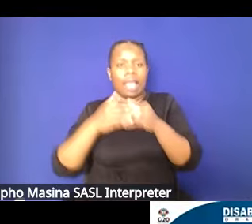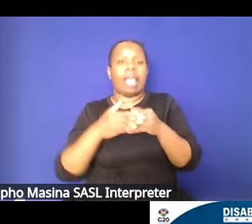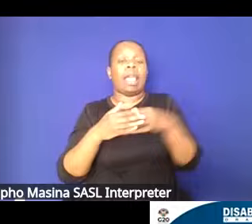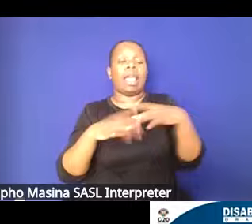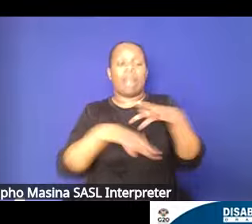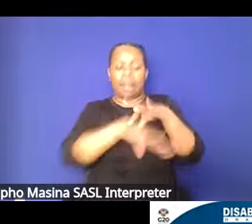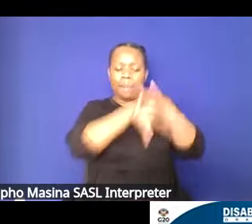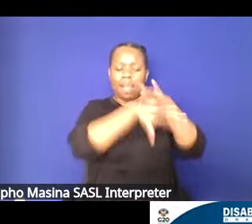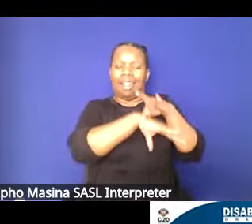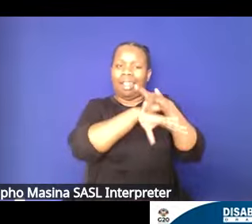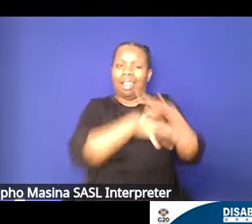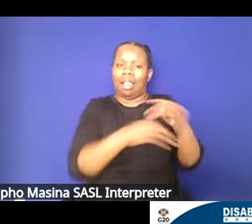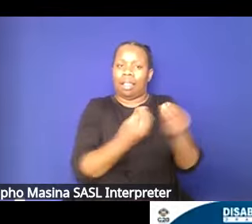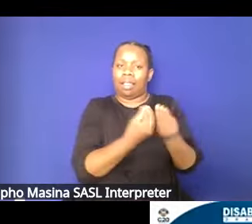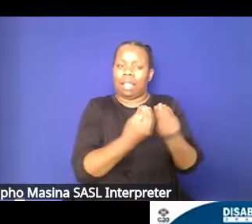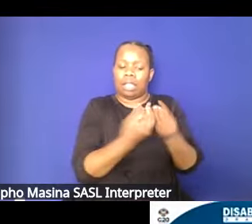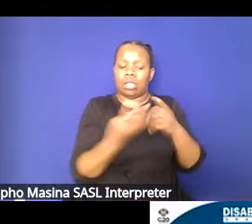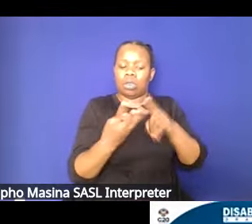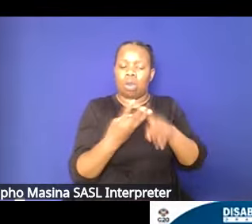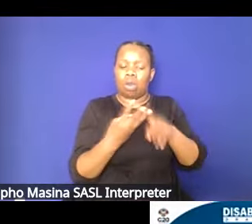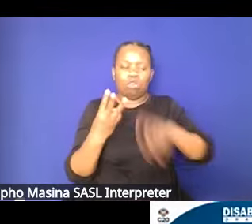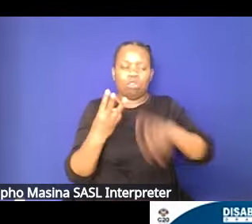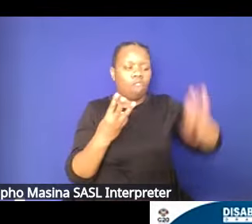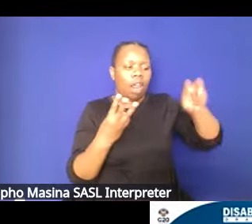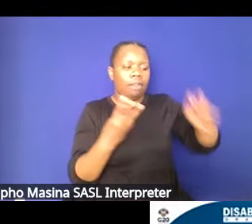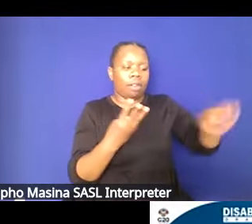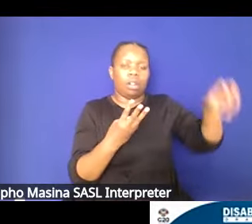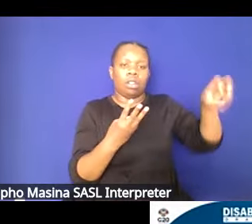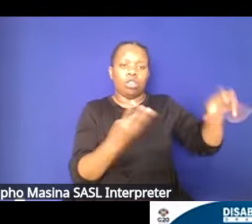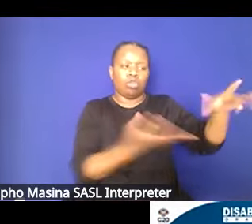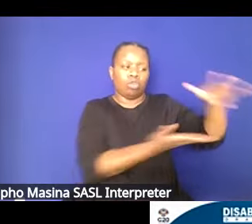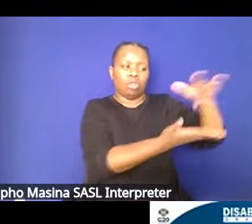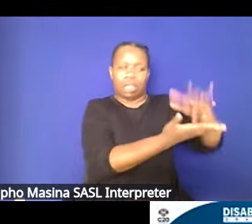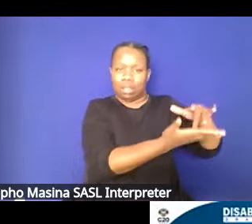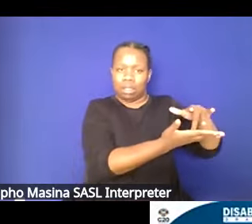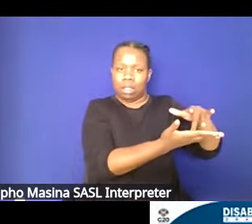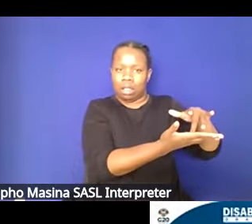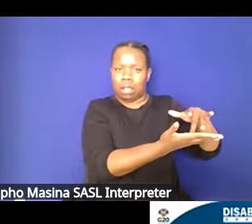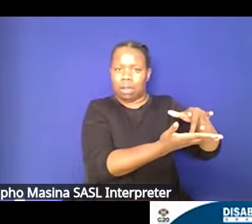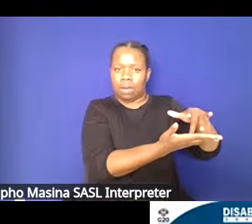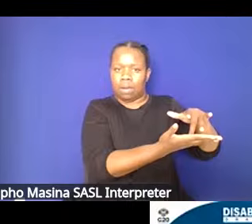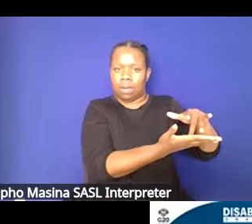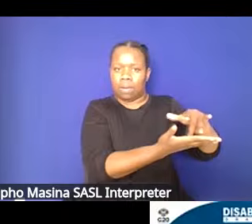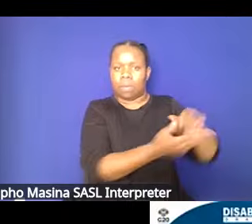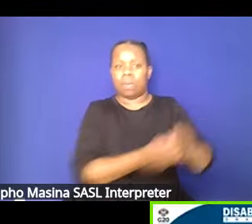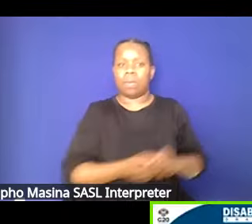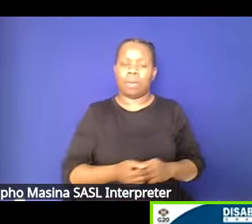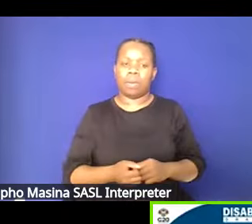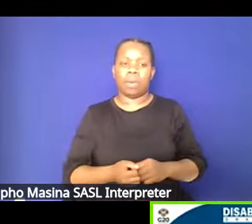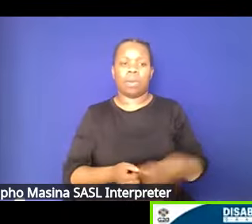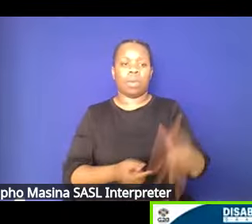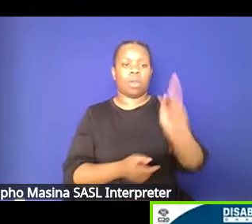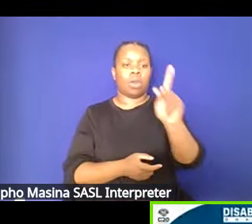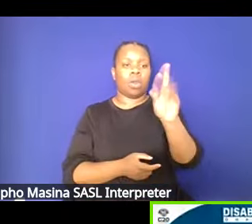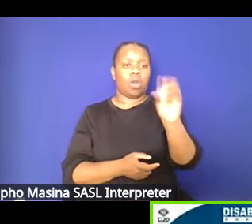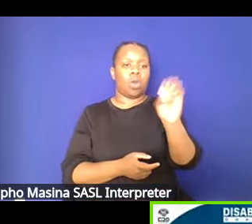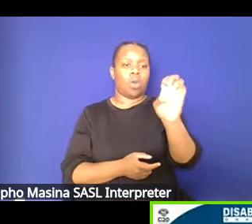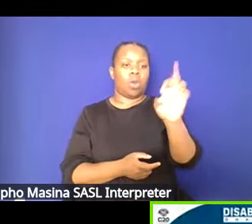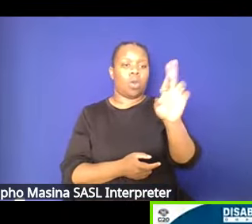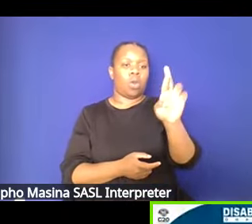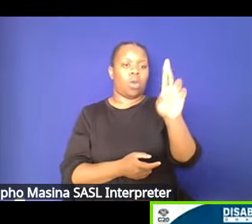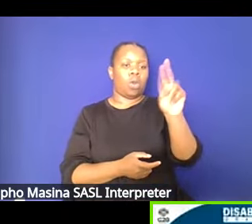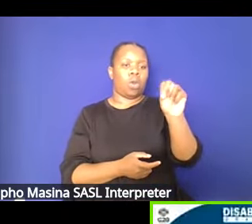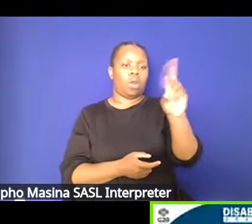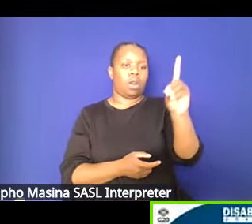or travel or treatment centers? Kunrat, will you please answer this one? As I've